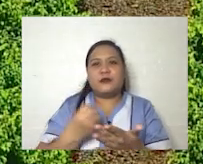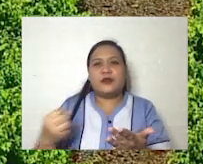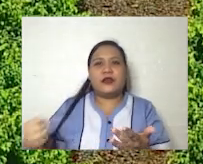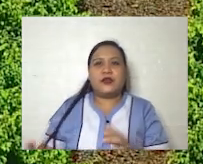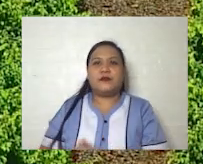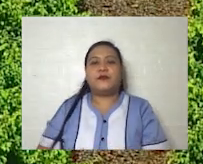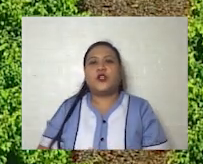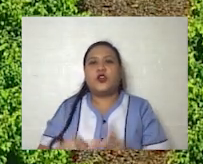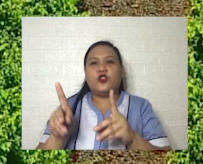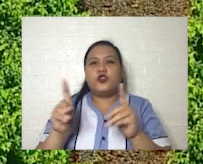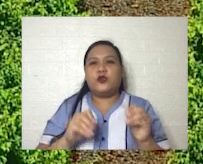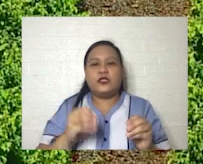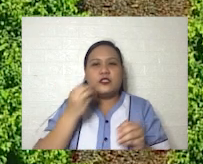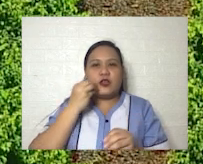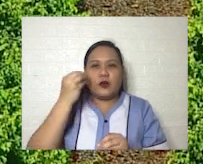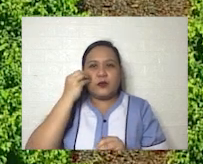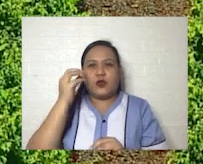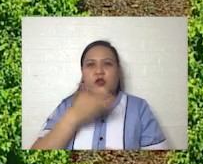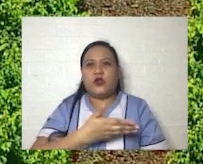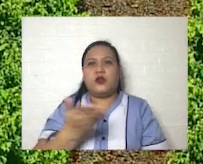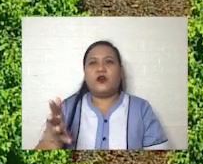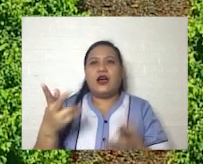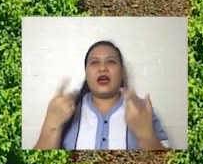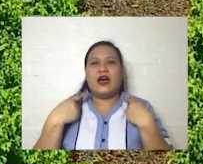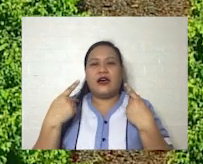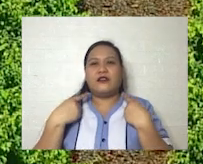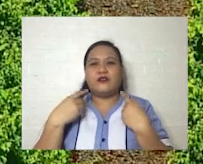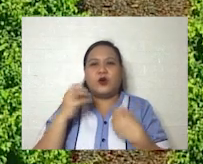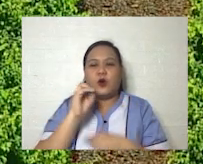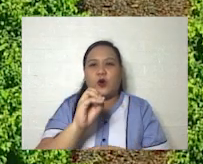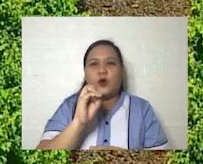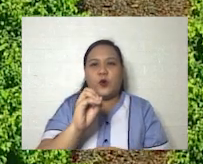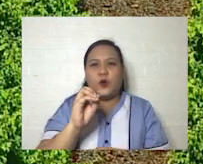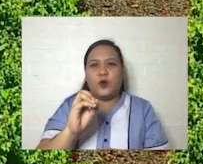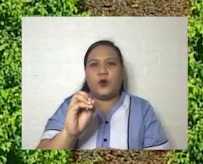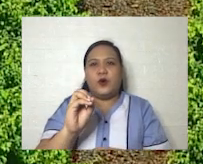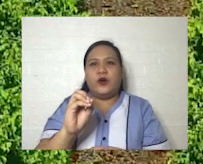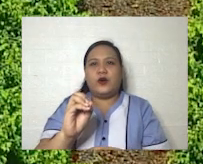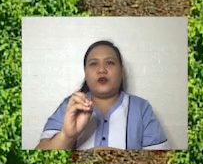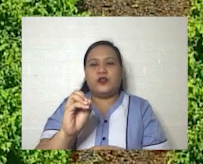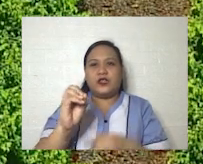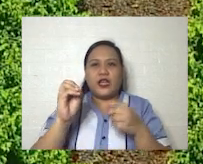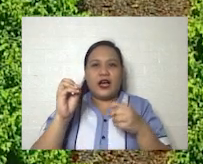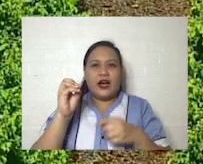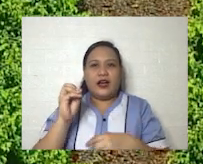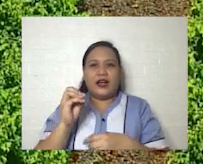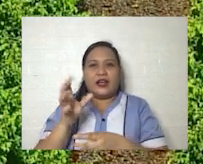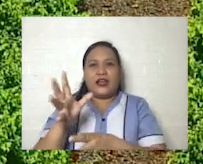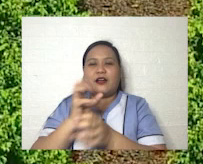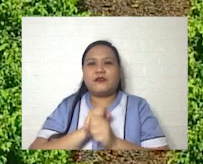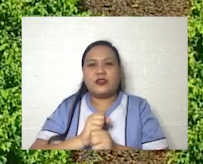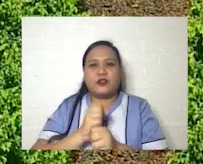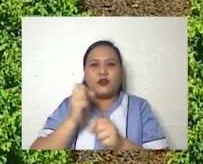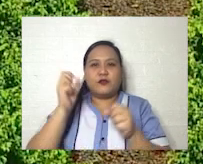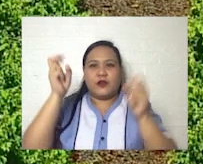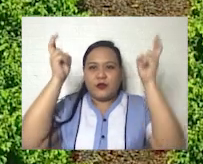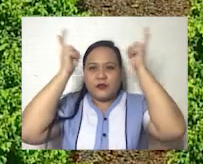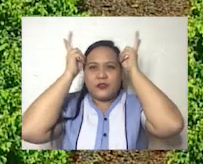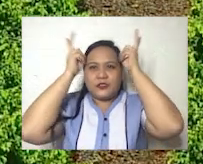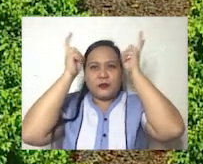supplies. If you apply this lesson at home, you will have your own organic harvest of